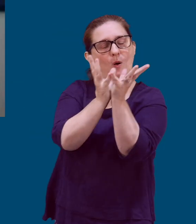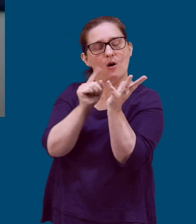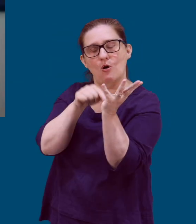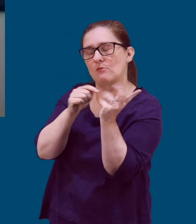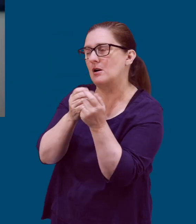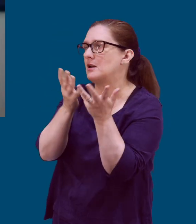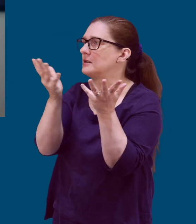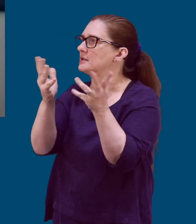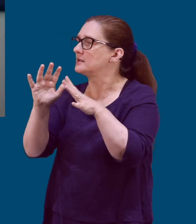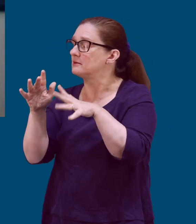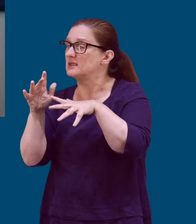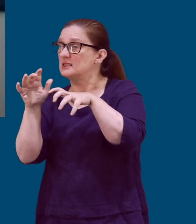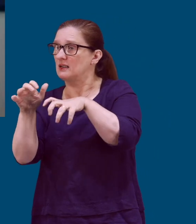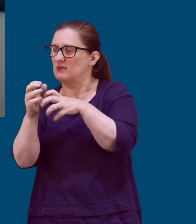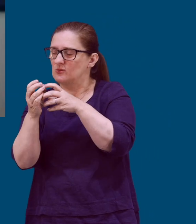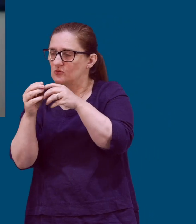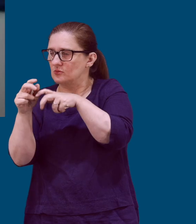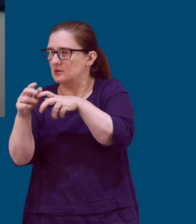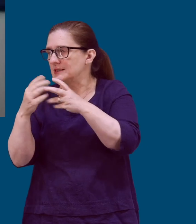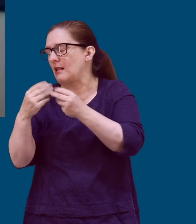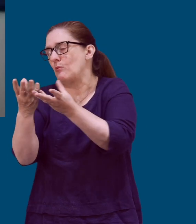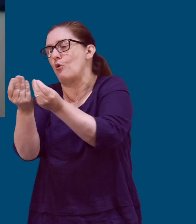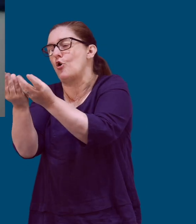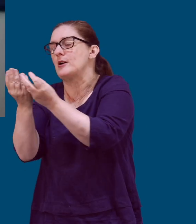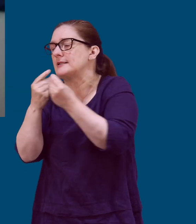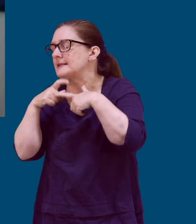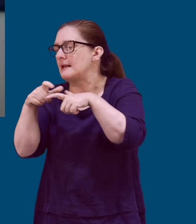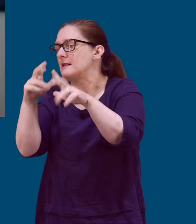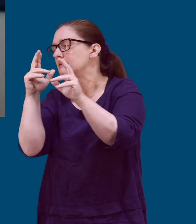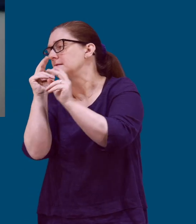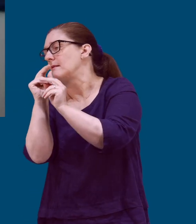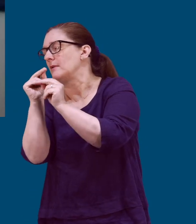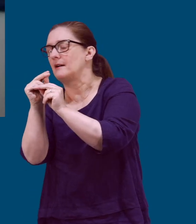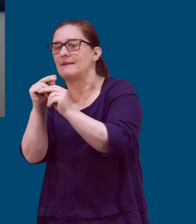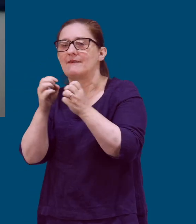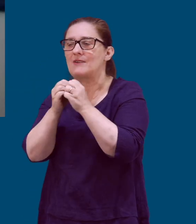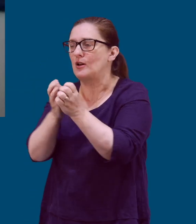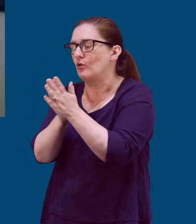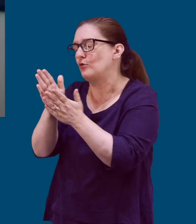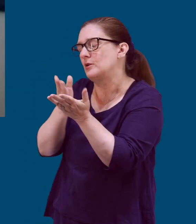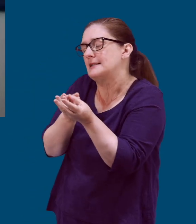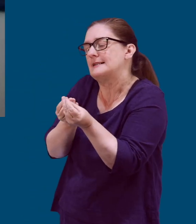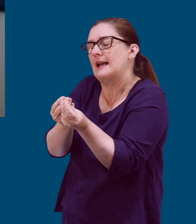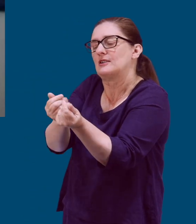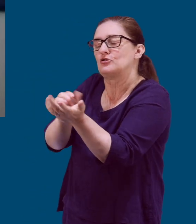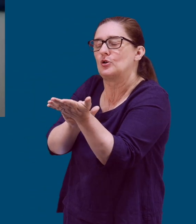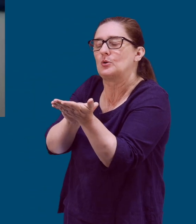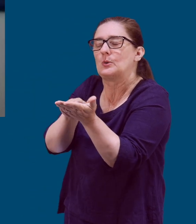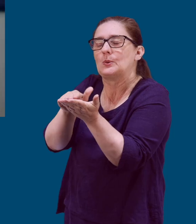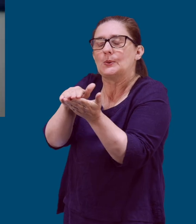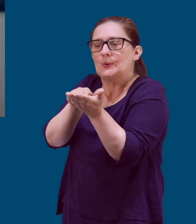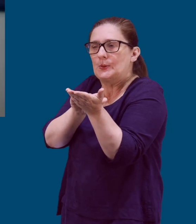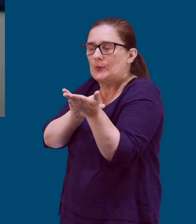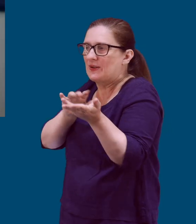Our statues are still moist and seeping. We quantify their value by texture, running over them with our